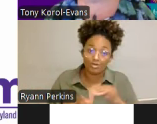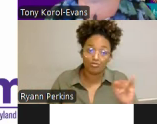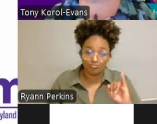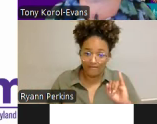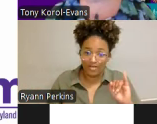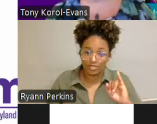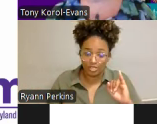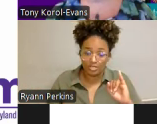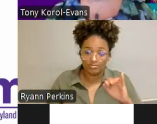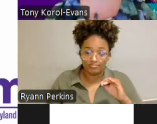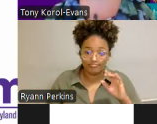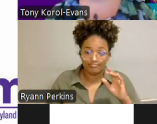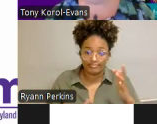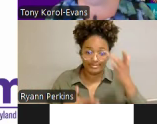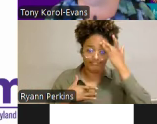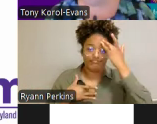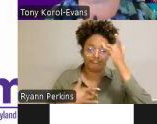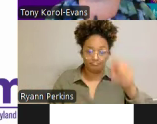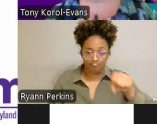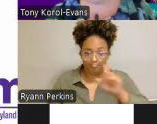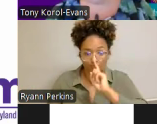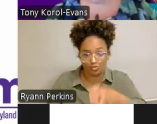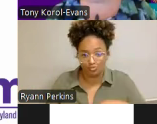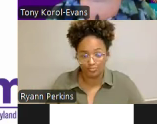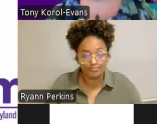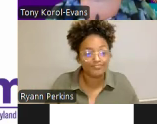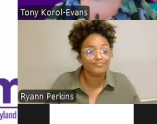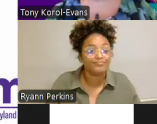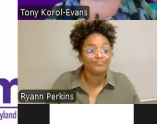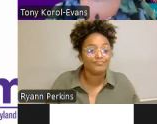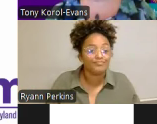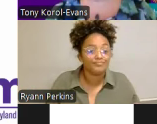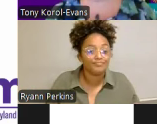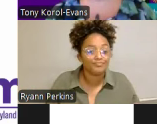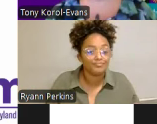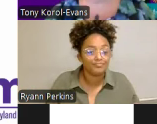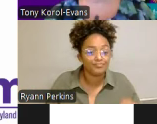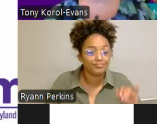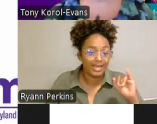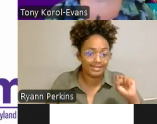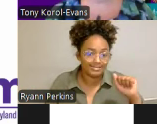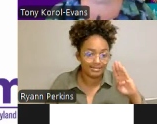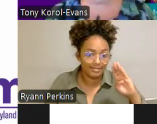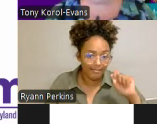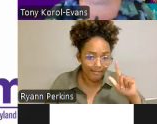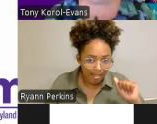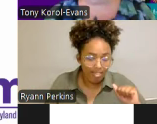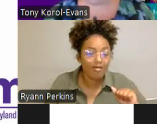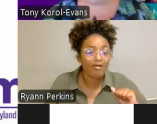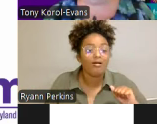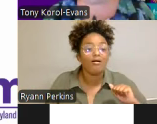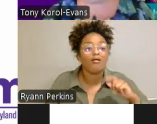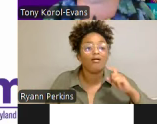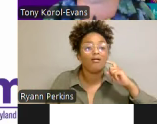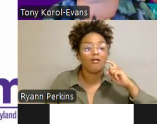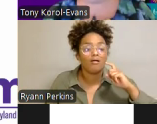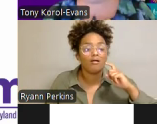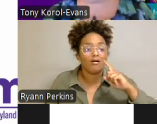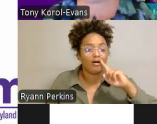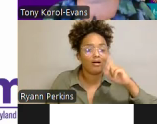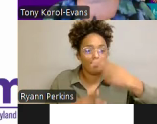of what will harm their partner the most. Yes, Isabella, knowing somebody means you know their strengths and their weaknesses.